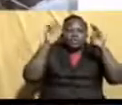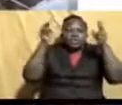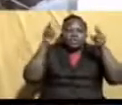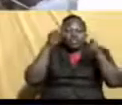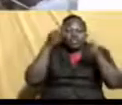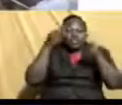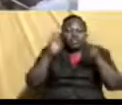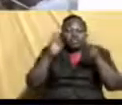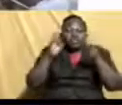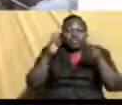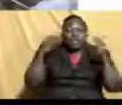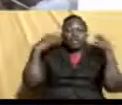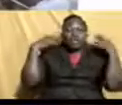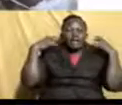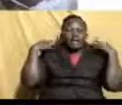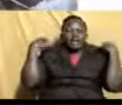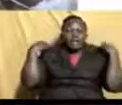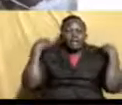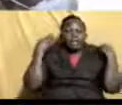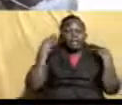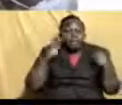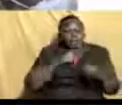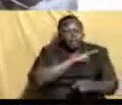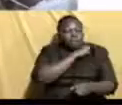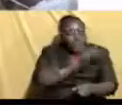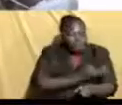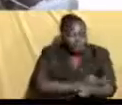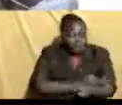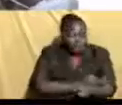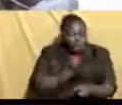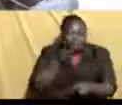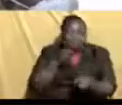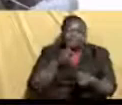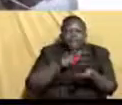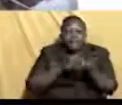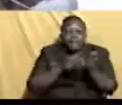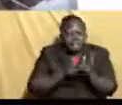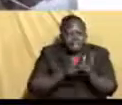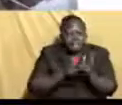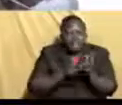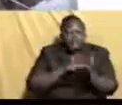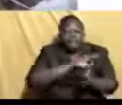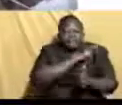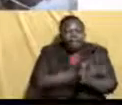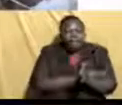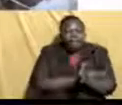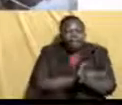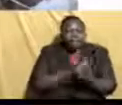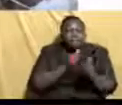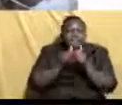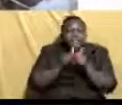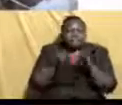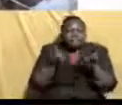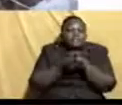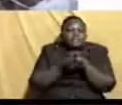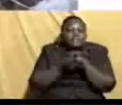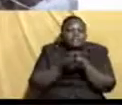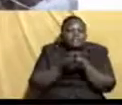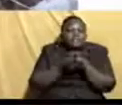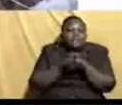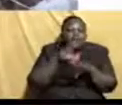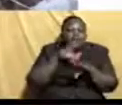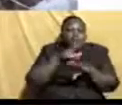of in exercise of powers under the constitution, therefore, if they are exercising powers that are later found not to have been their powers under